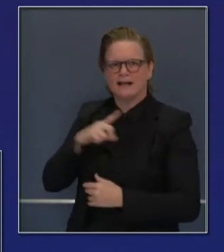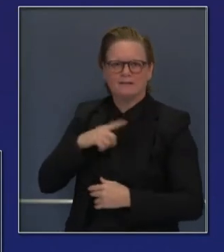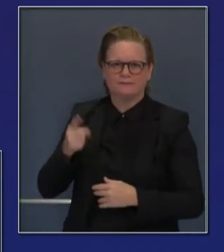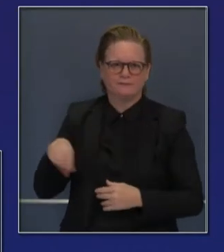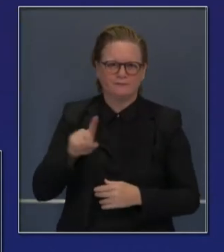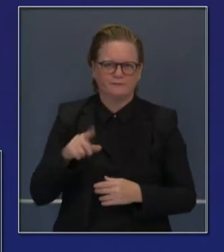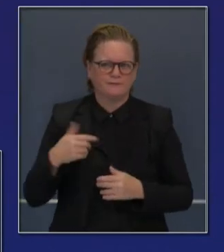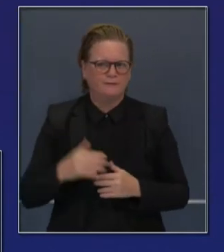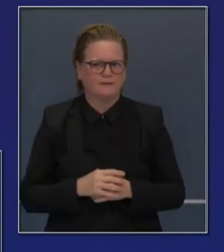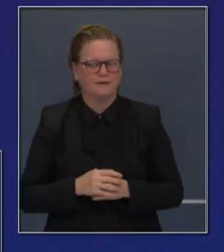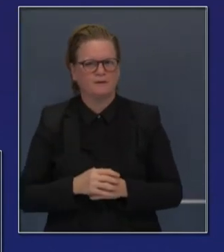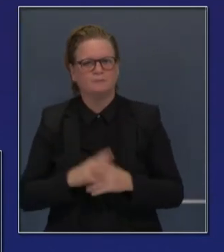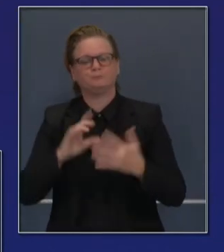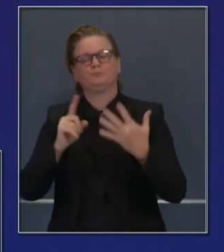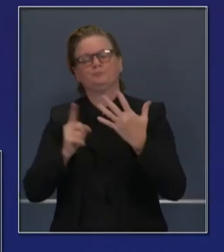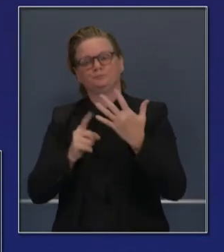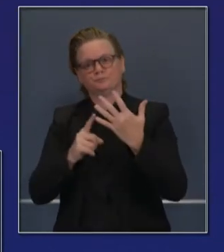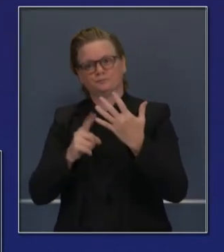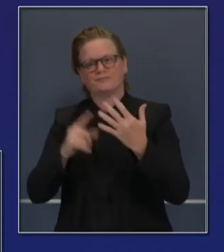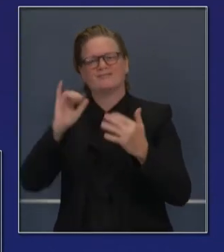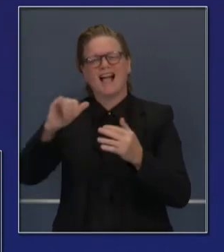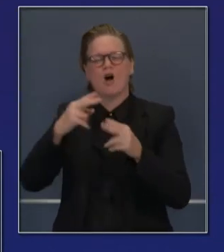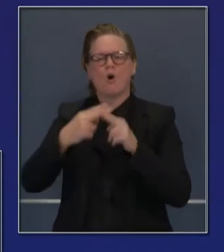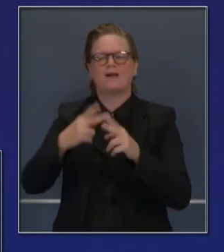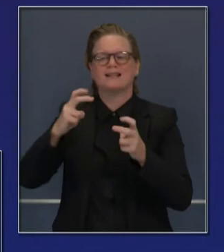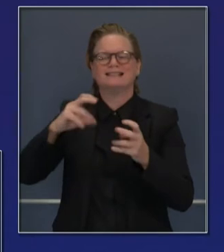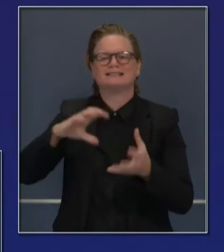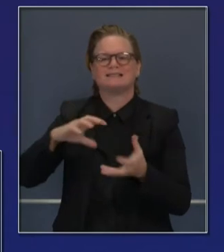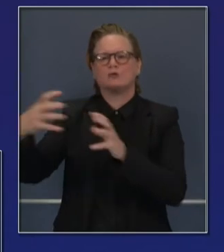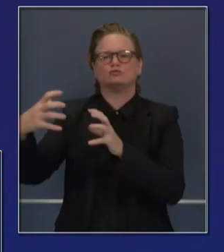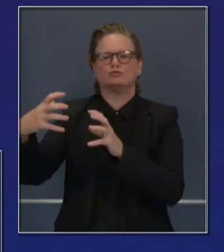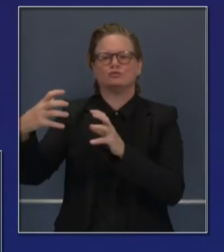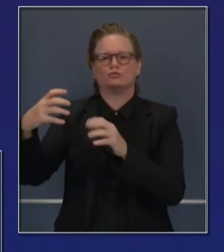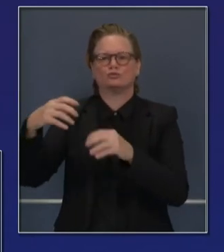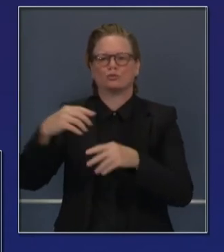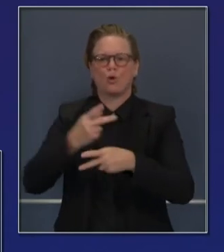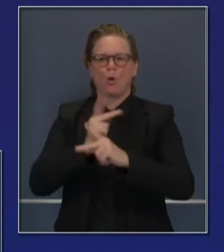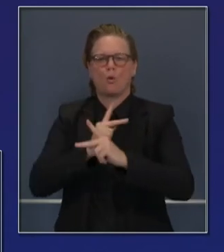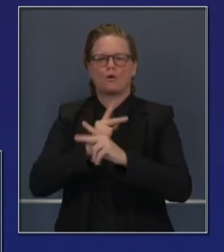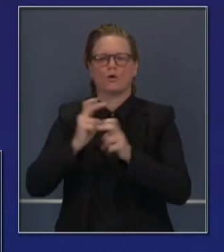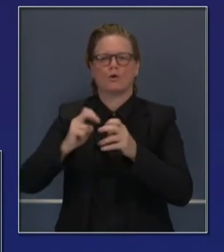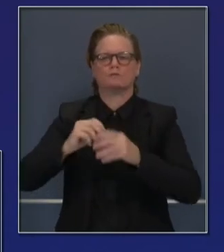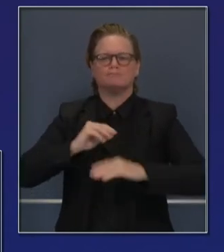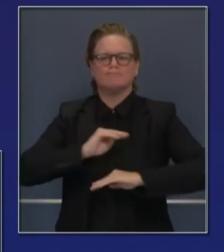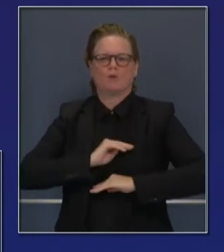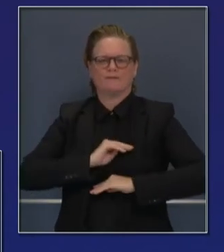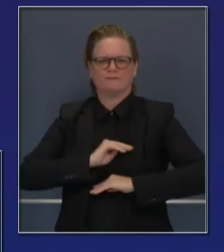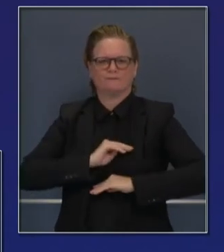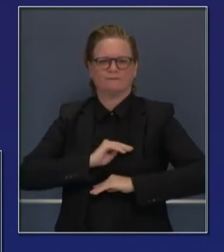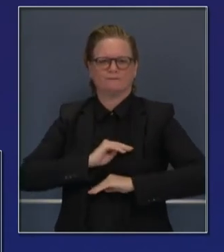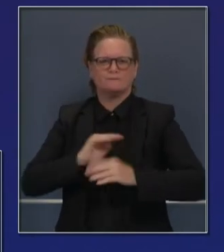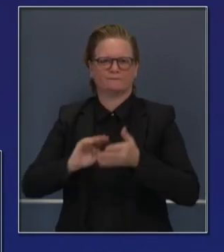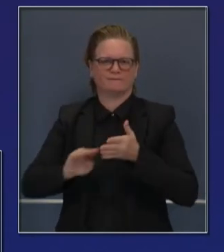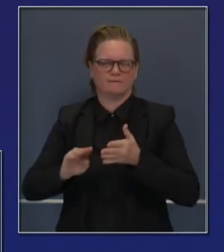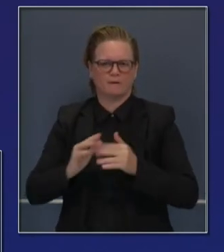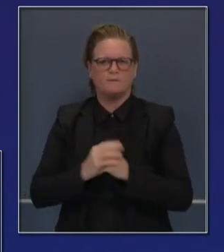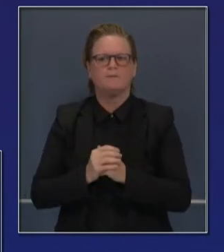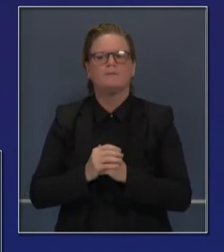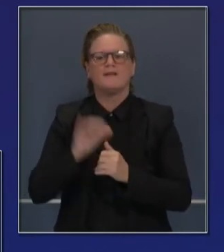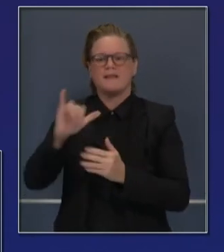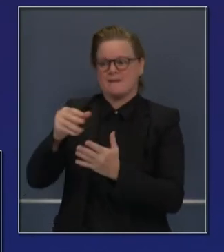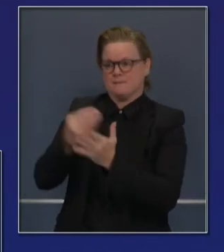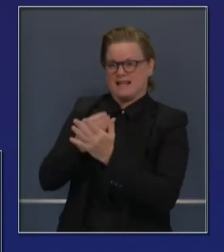up to $100 million. We did $50 million through an executive order. The legislature doubled that still, which was spectacular.